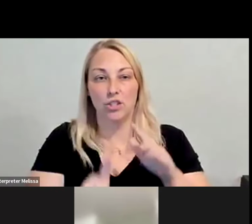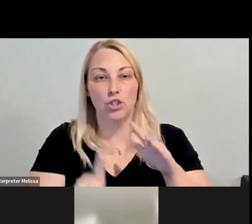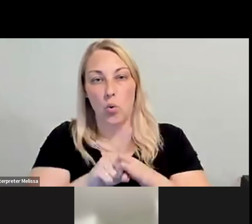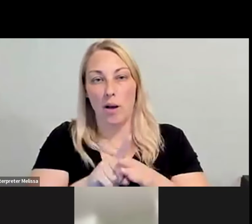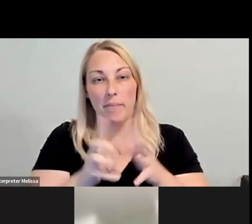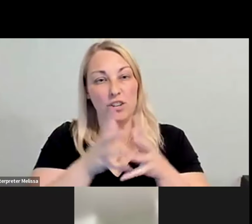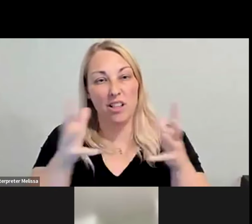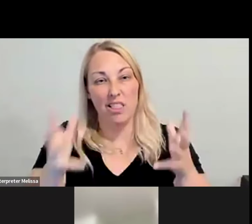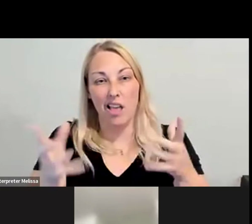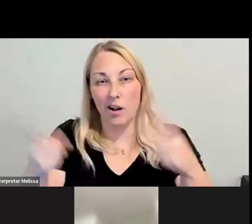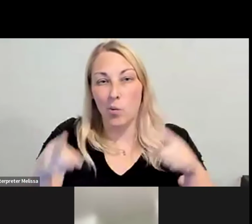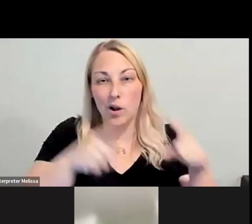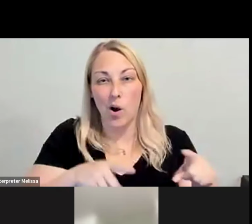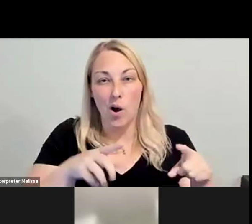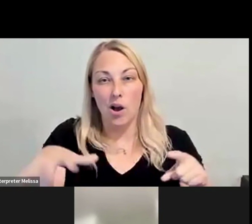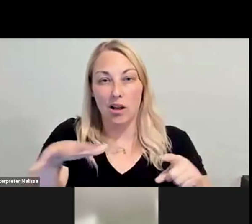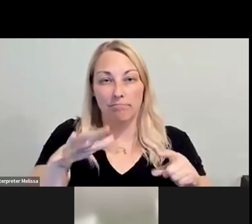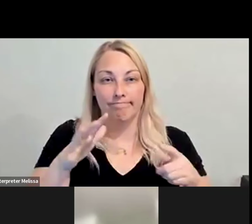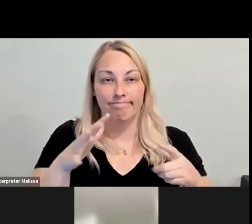It's that kind